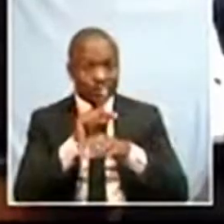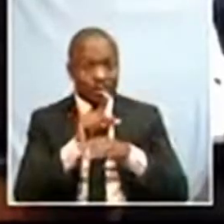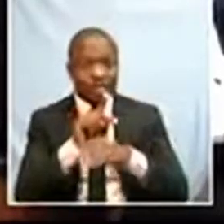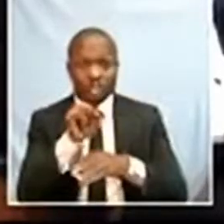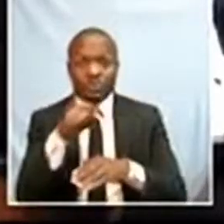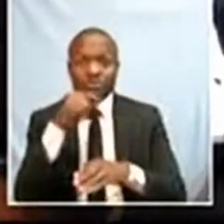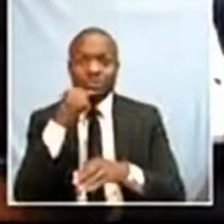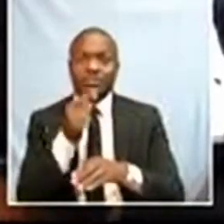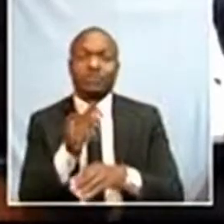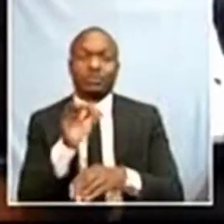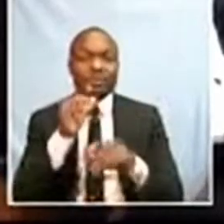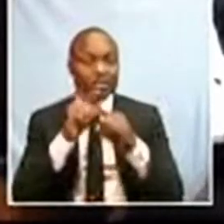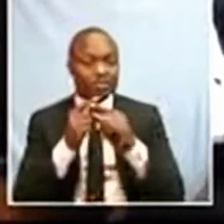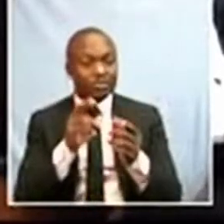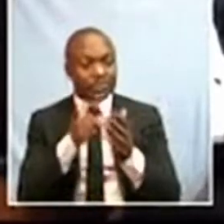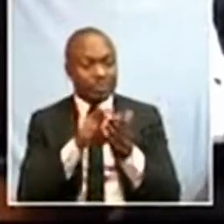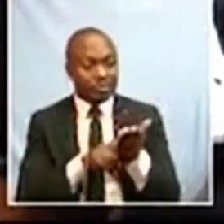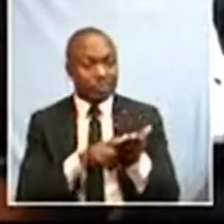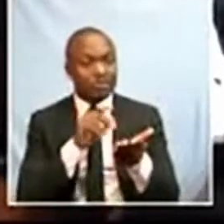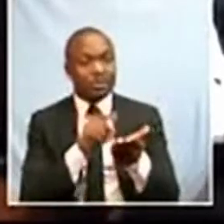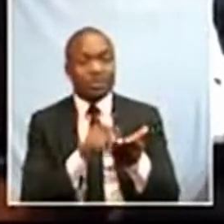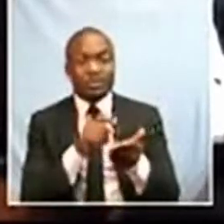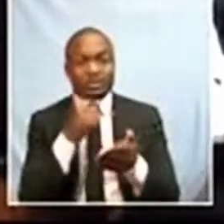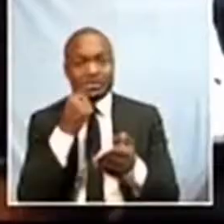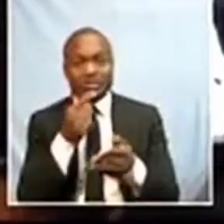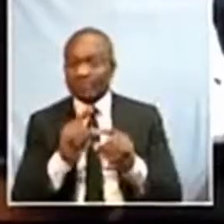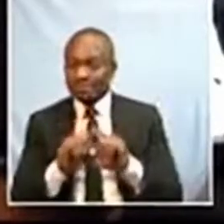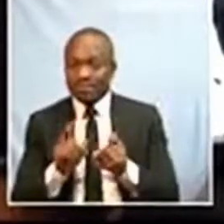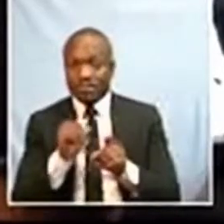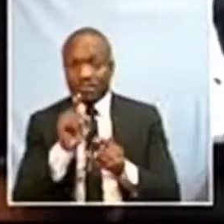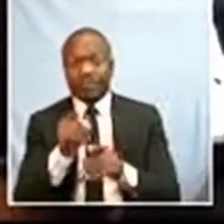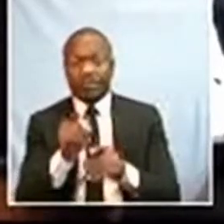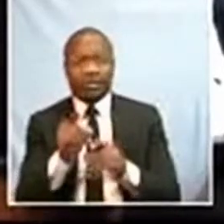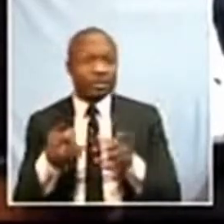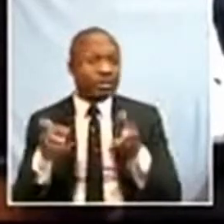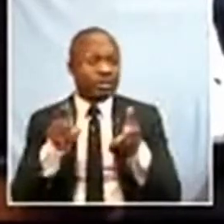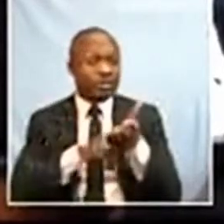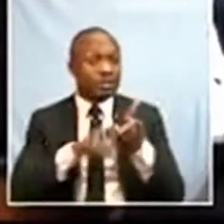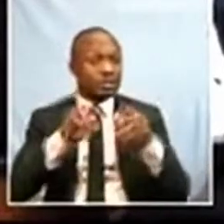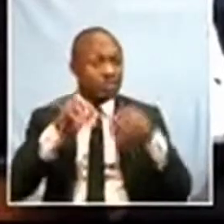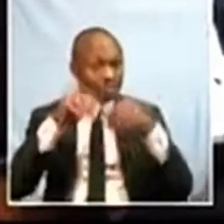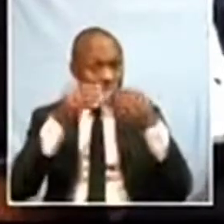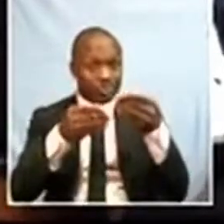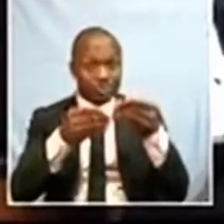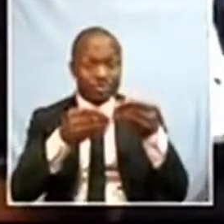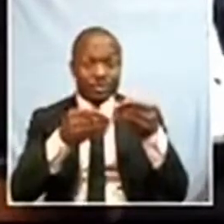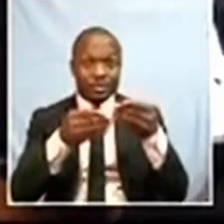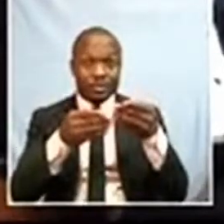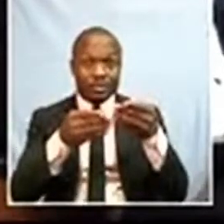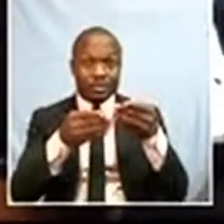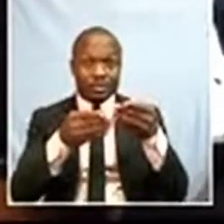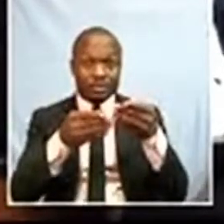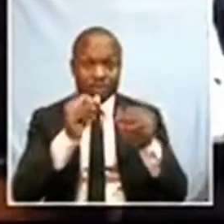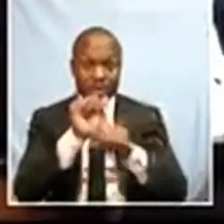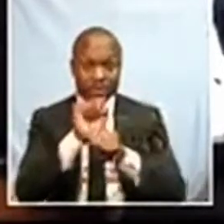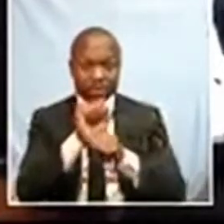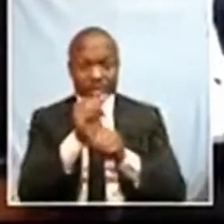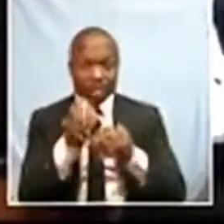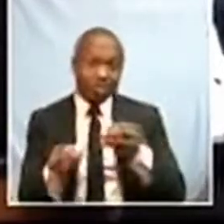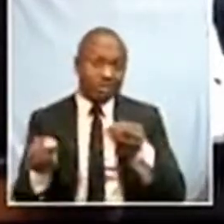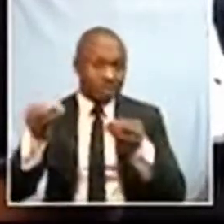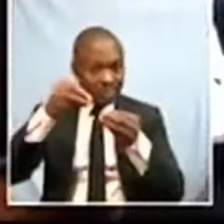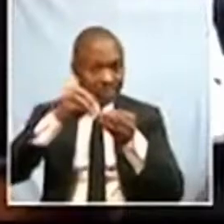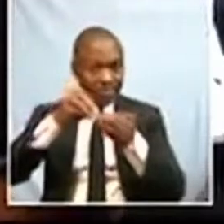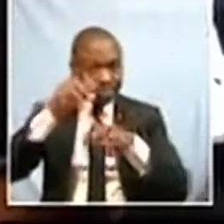yes, but the report says otherwise. You had to retender these works at an added